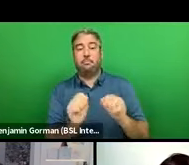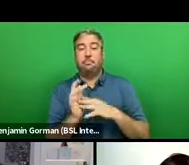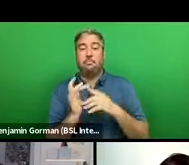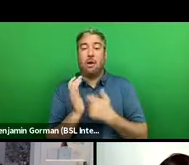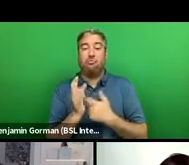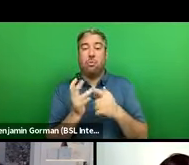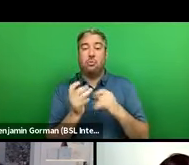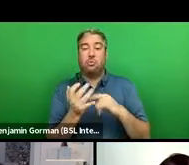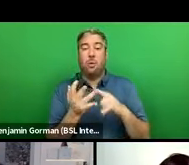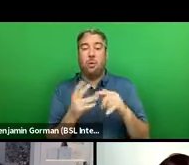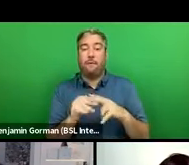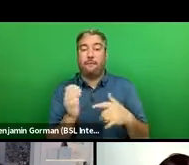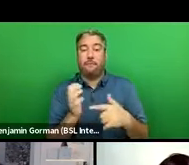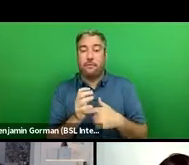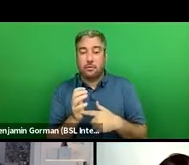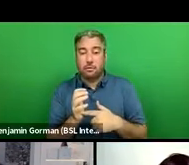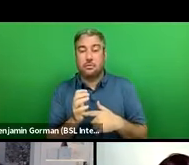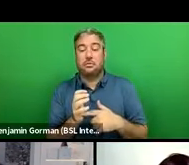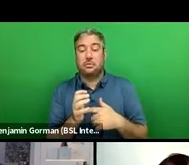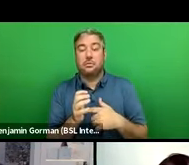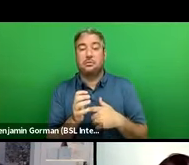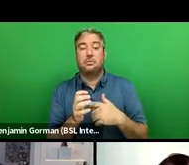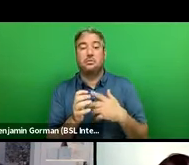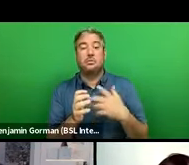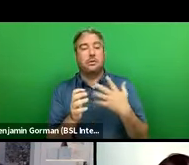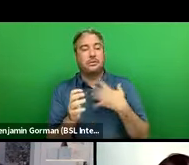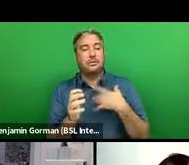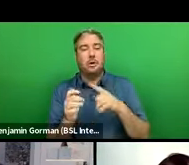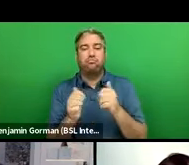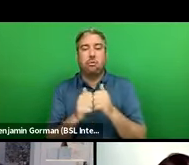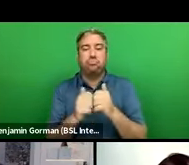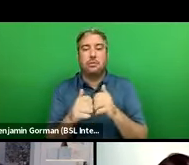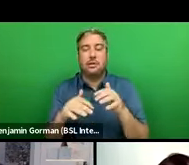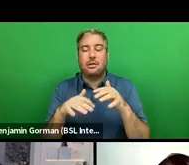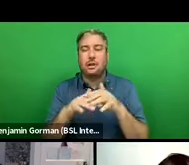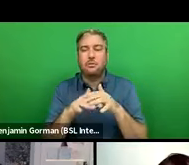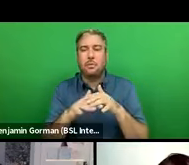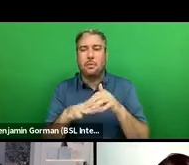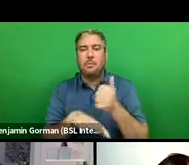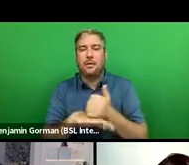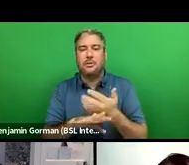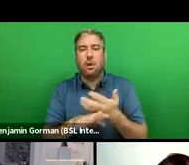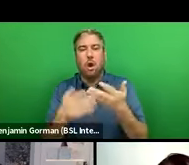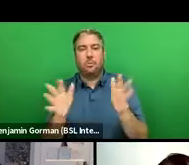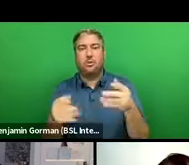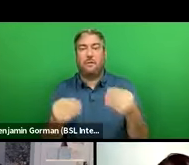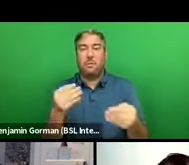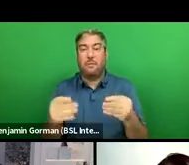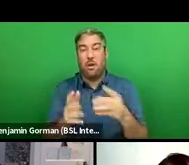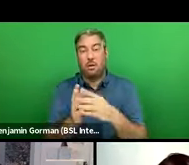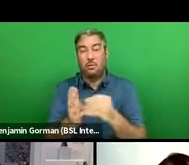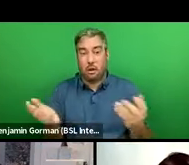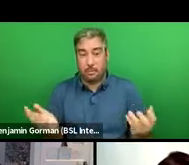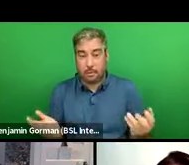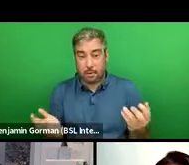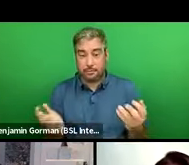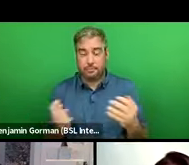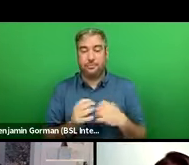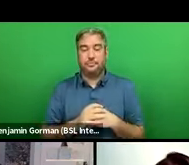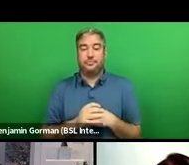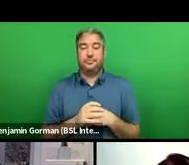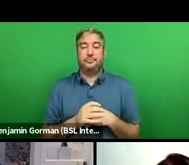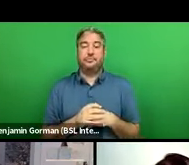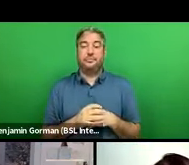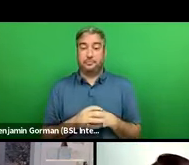network that are actually based on open software, for example. Many of these can be, but the most